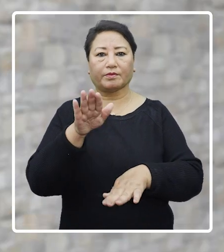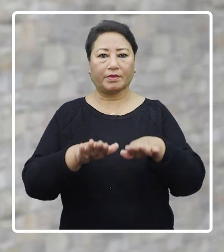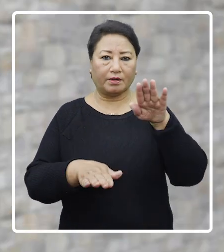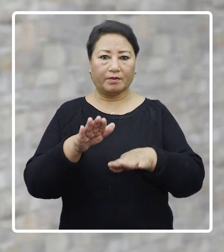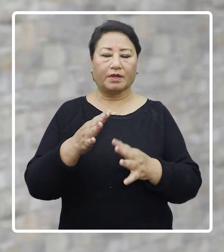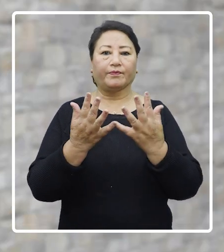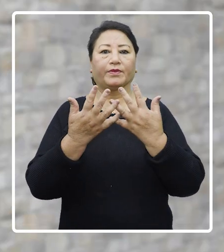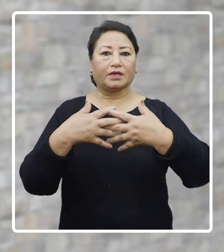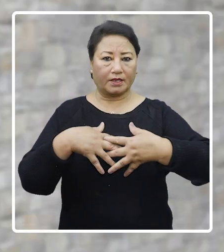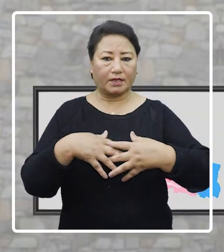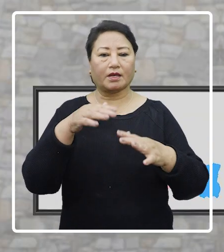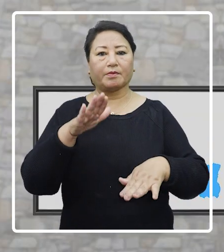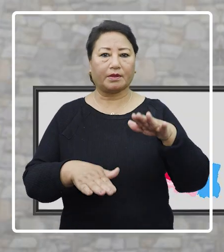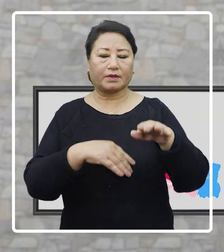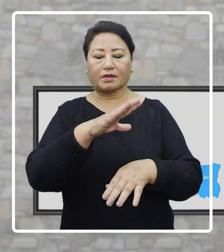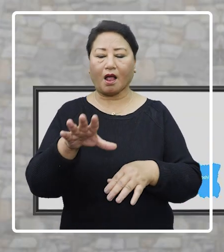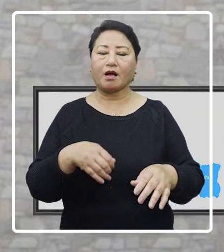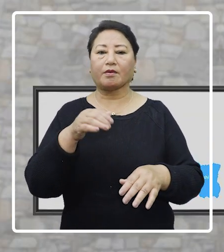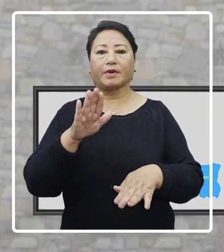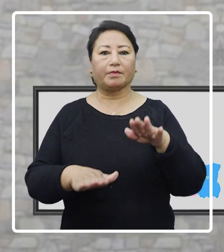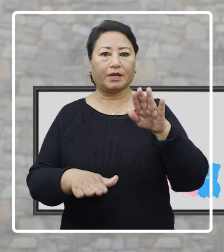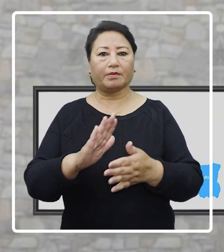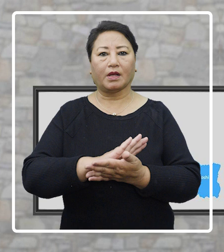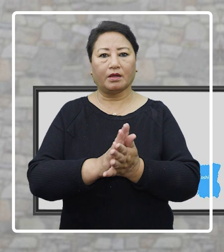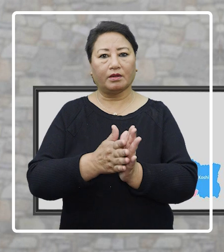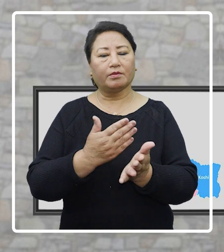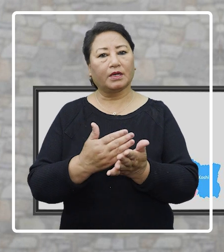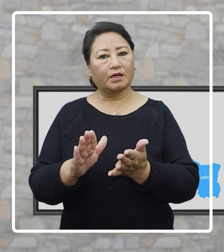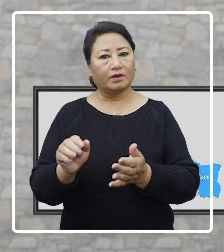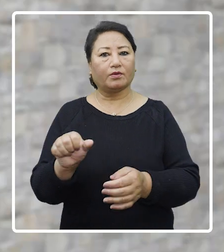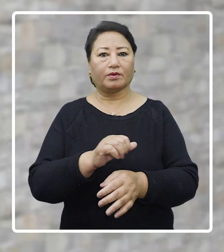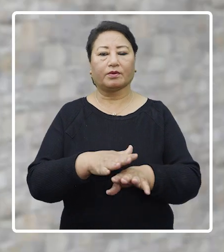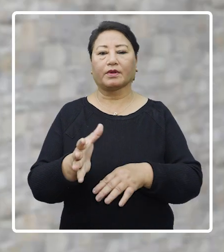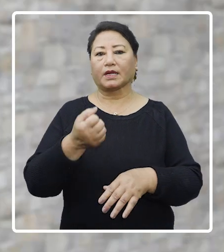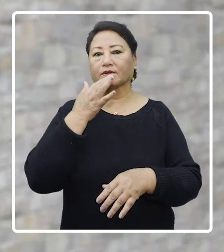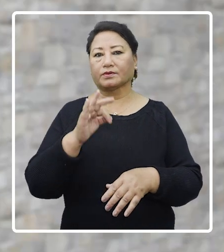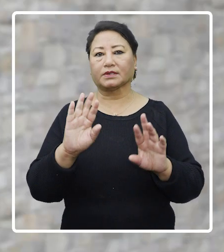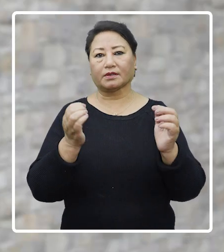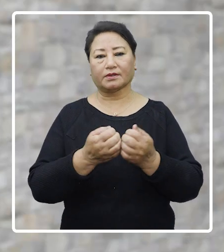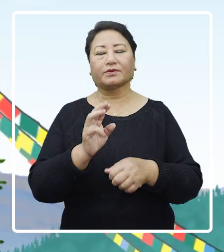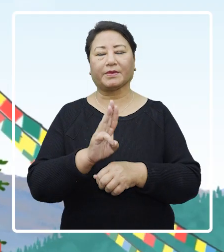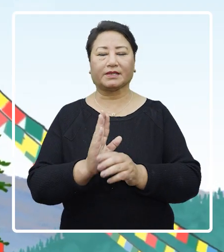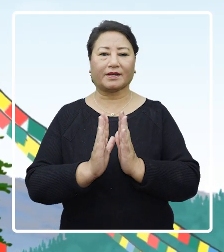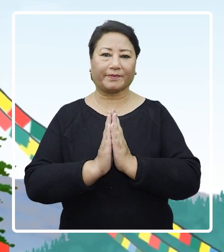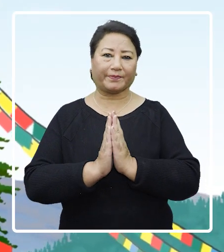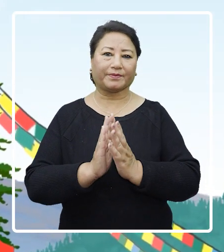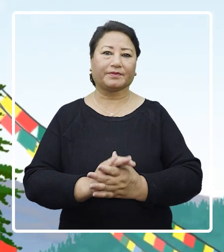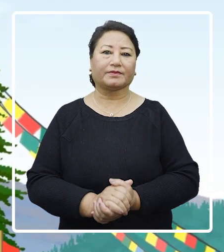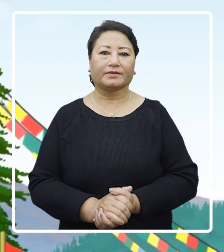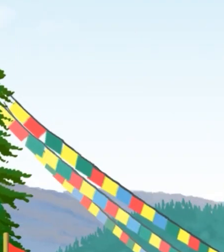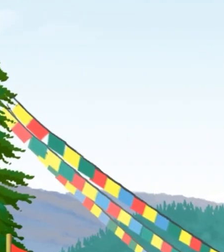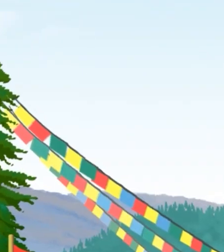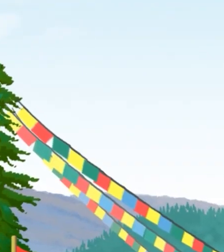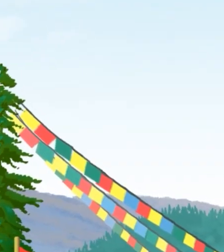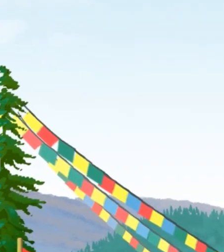including Indigenous women and girls with disabilities, by eliminating multiple and intersecting forms of discriminations.